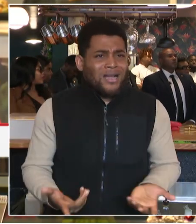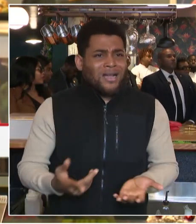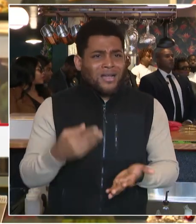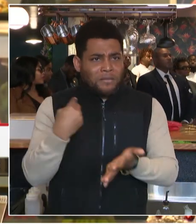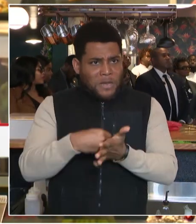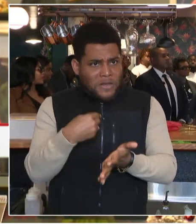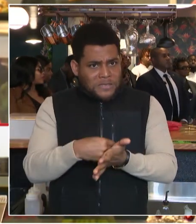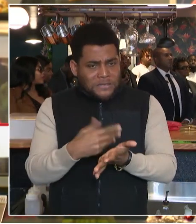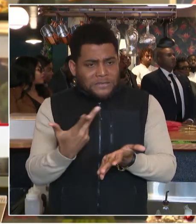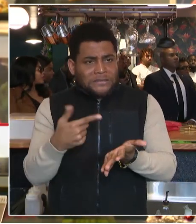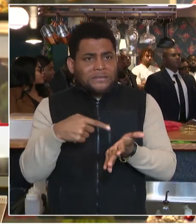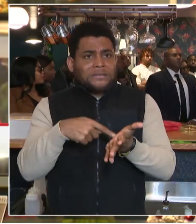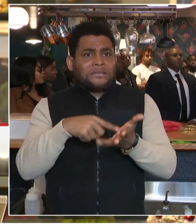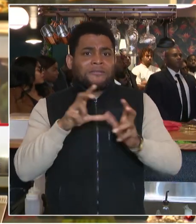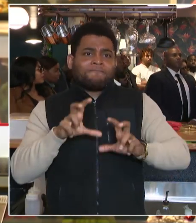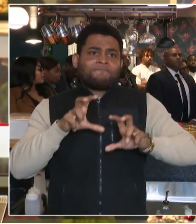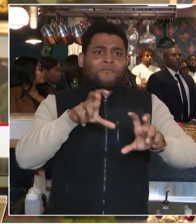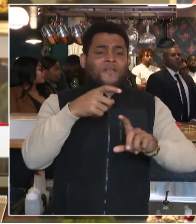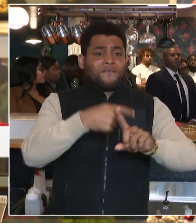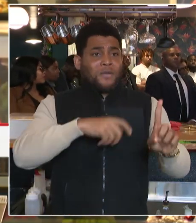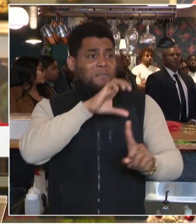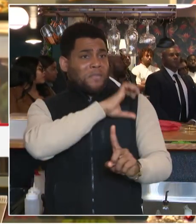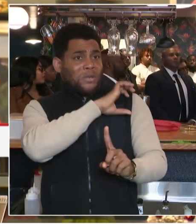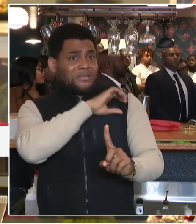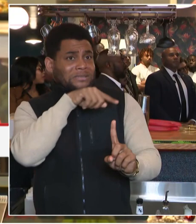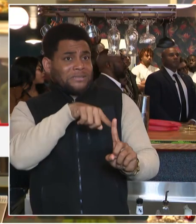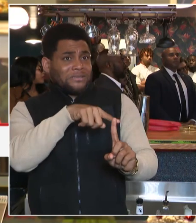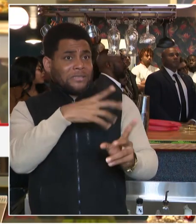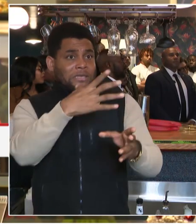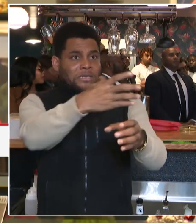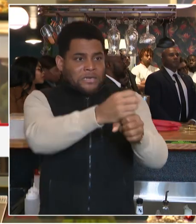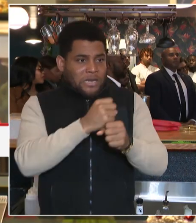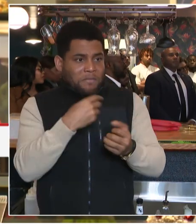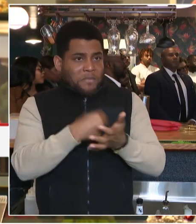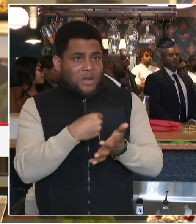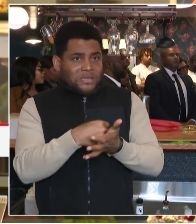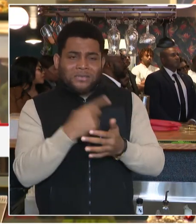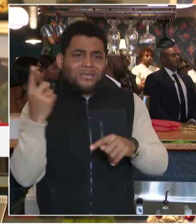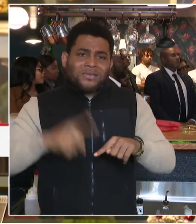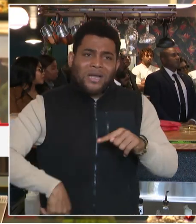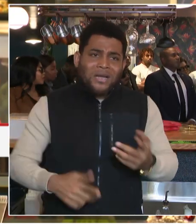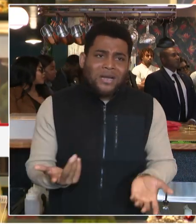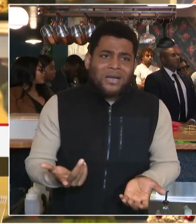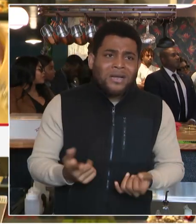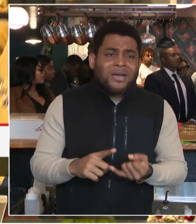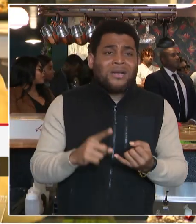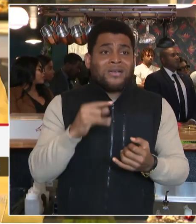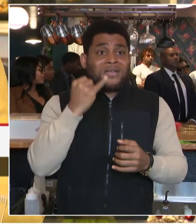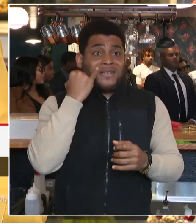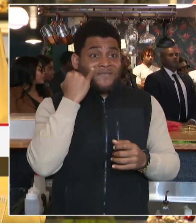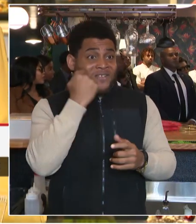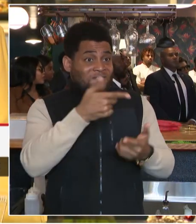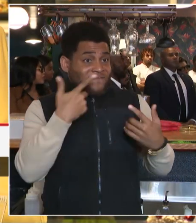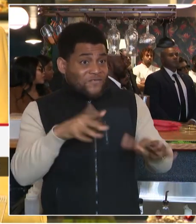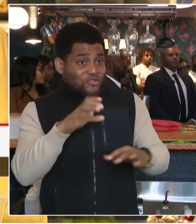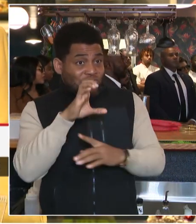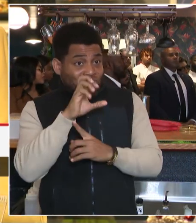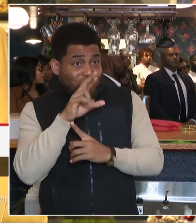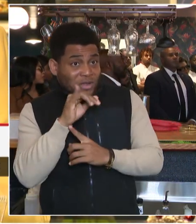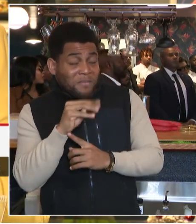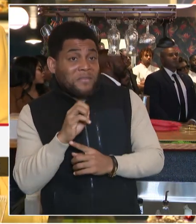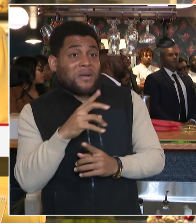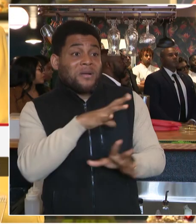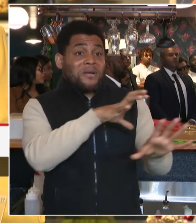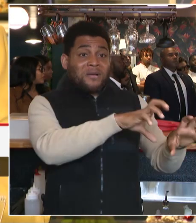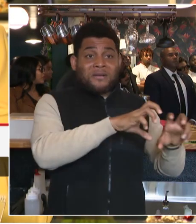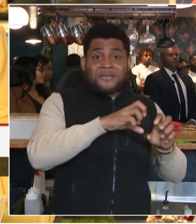system shut down. We can't stop supervising kids. We can't divert them when they've committed a crime. We can't let children in the